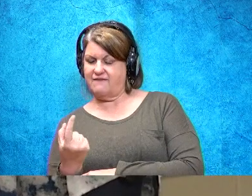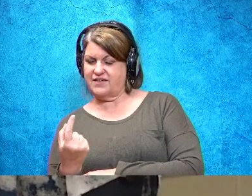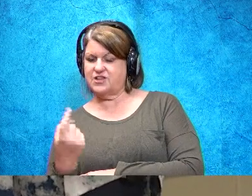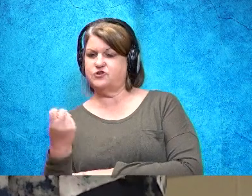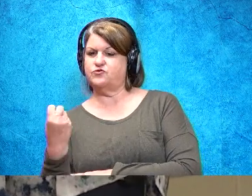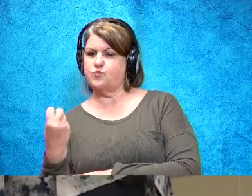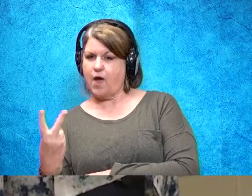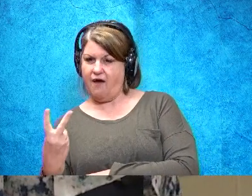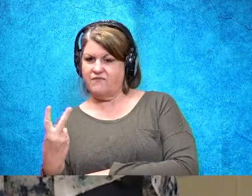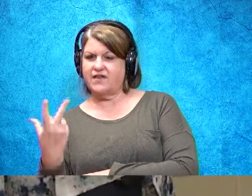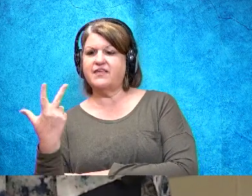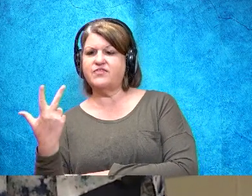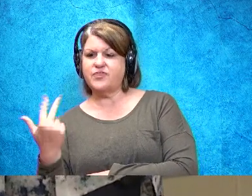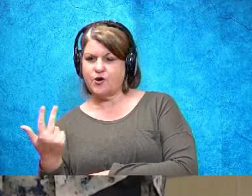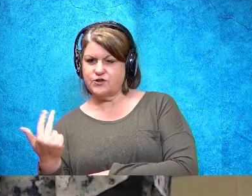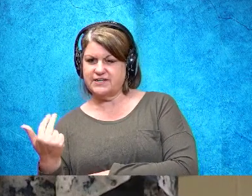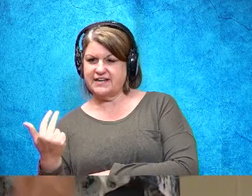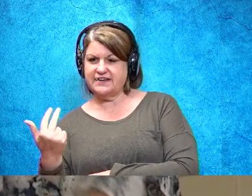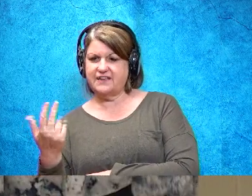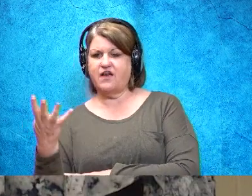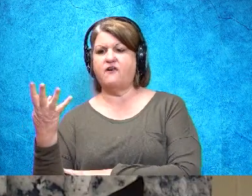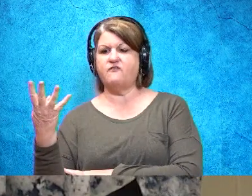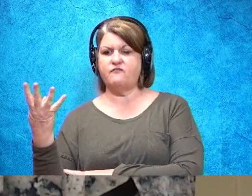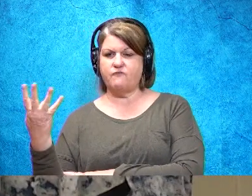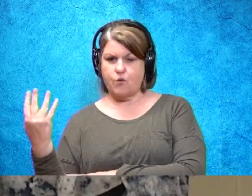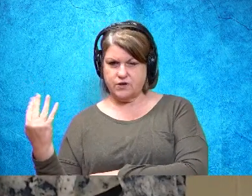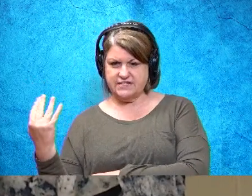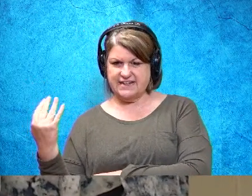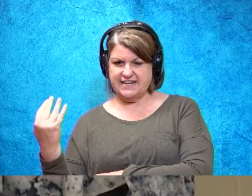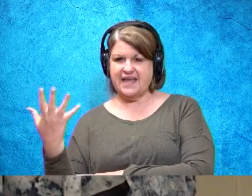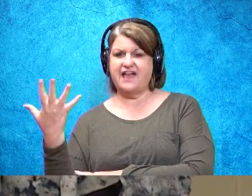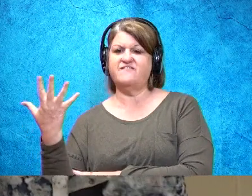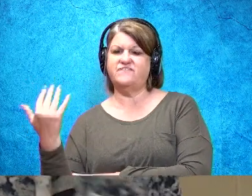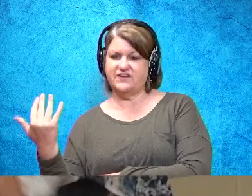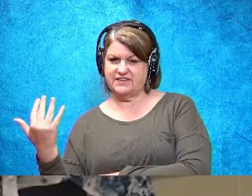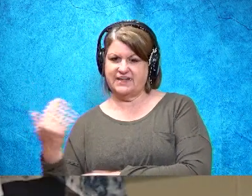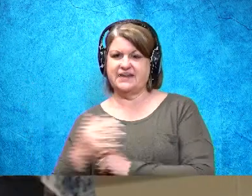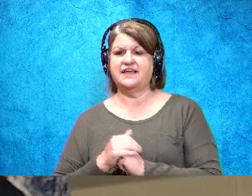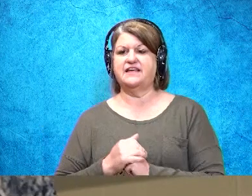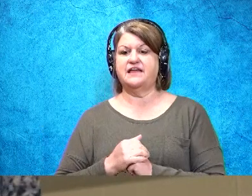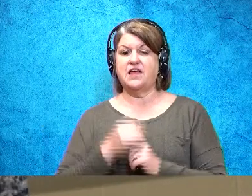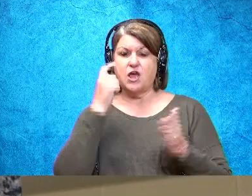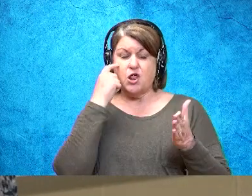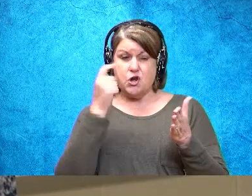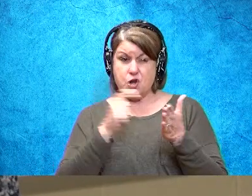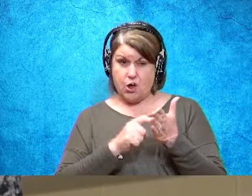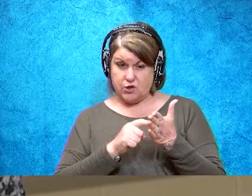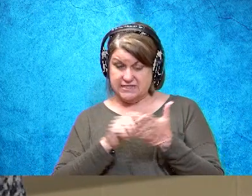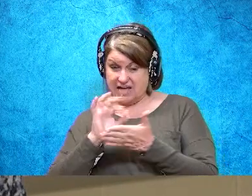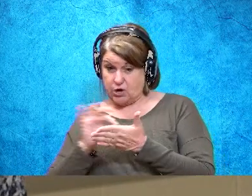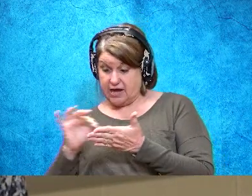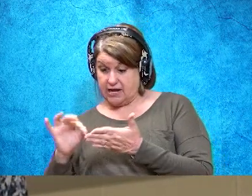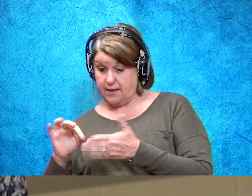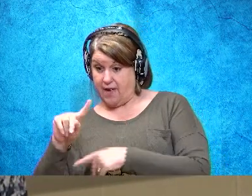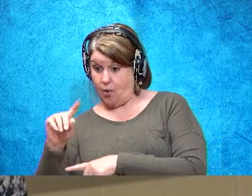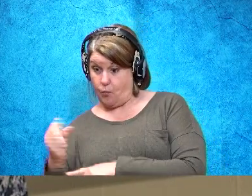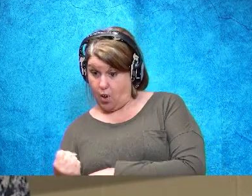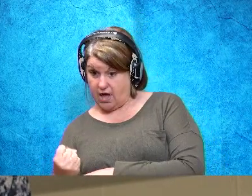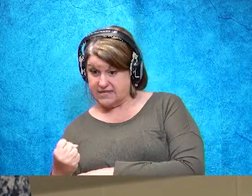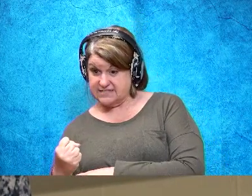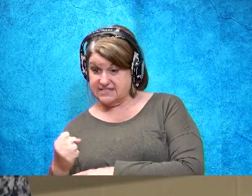12, 13, 14, 15. Notice how I counted by ones in the ones